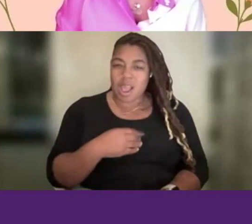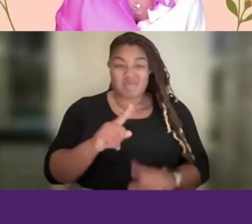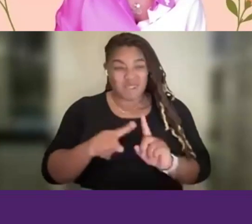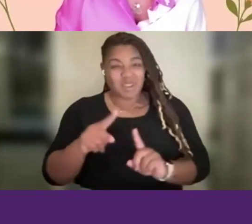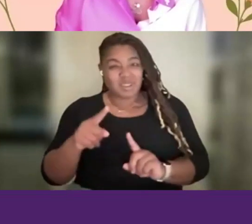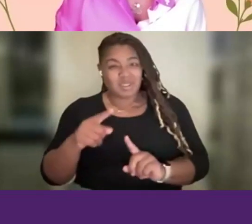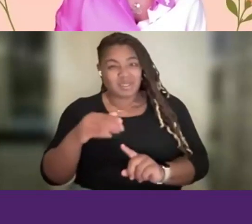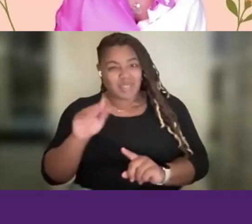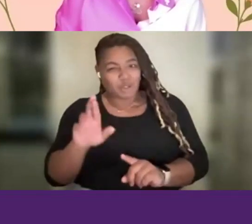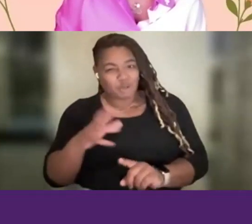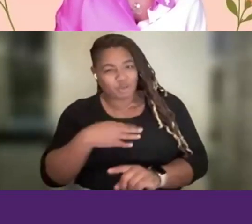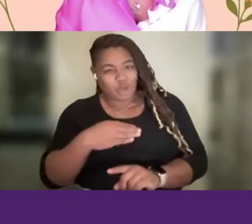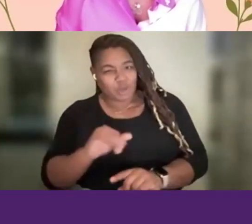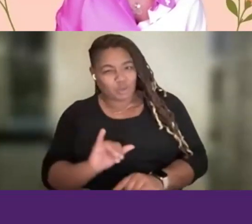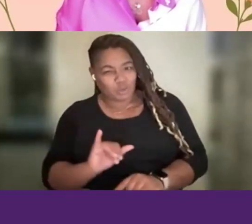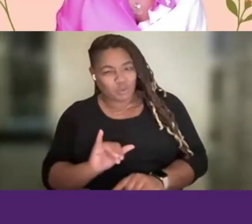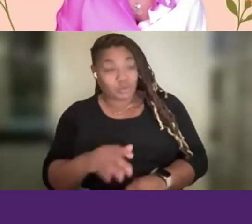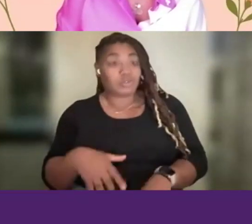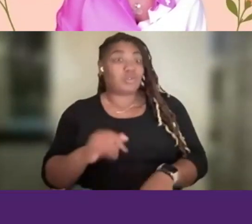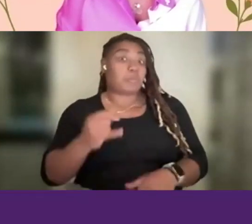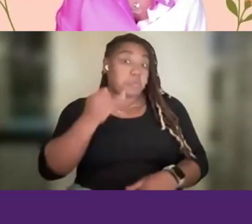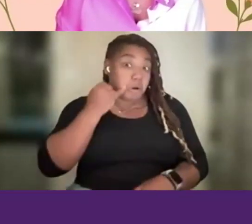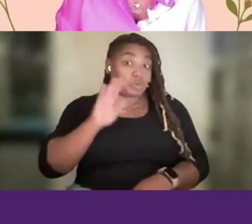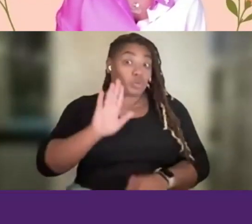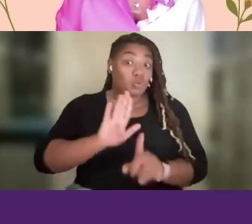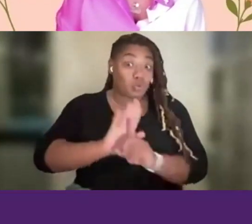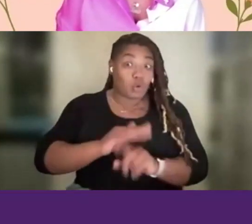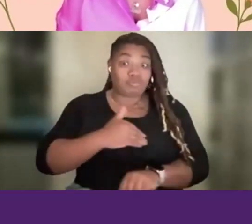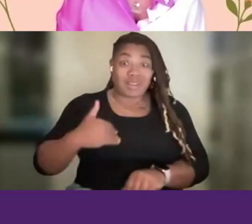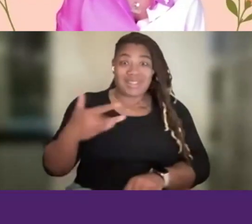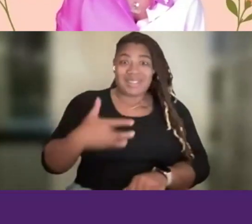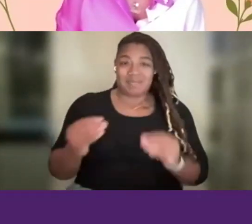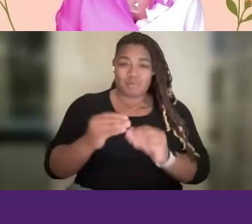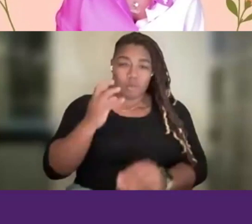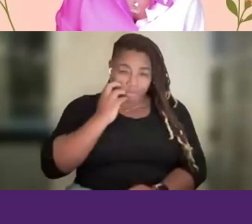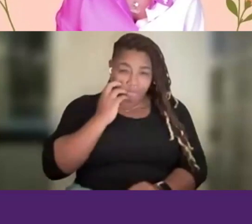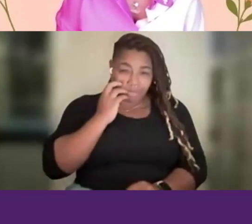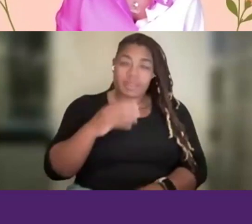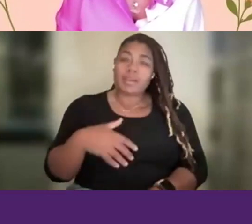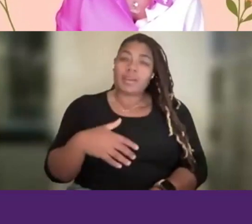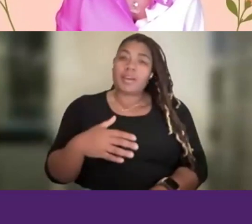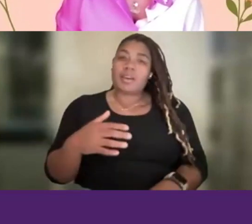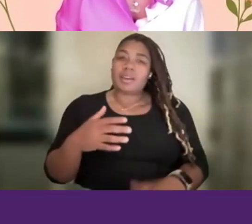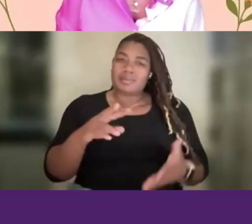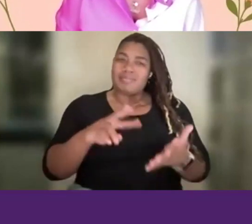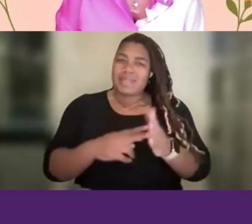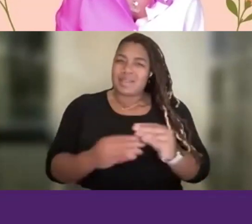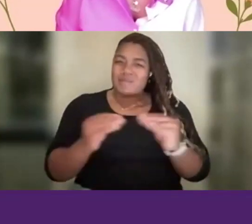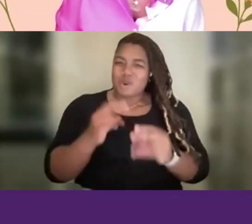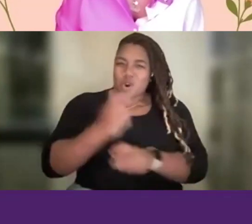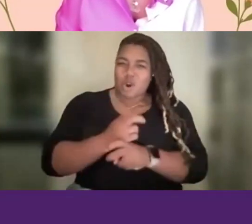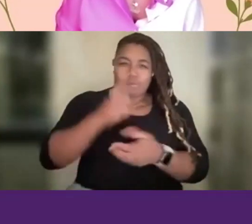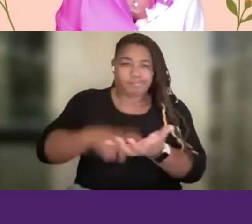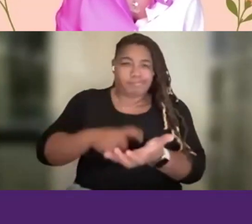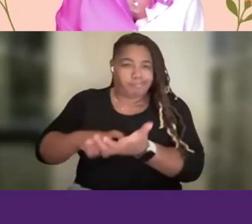well. So if you have dense breast tissue, meaning you have more white tissue on your mammogram, that actually makes it harder to detect breast cancer.